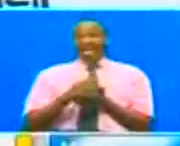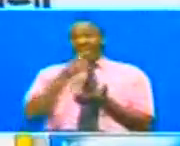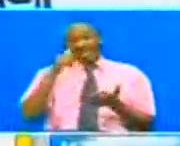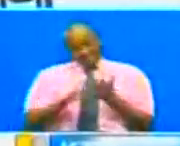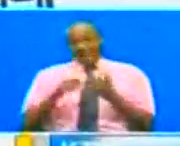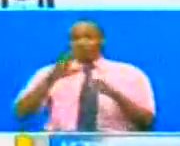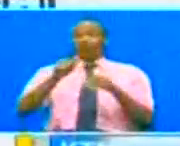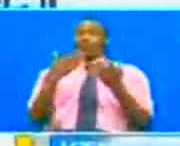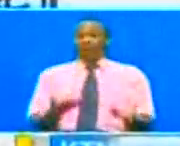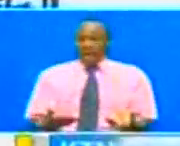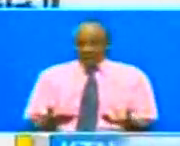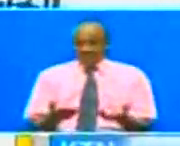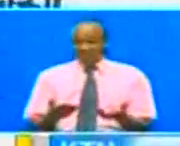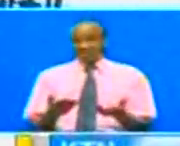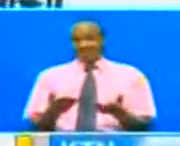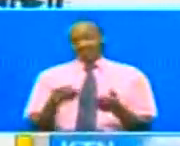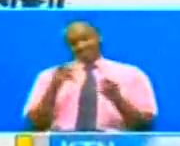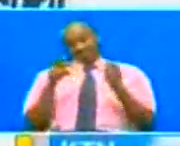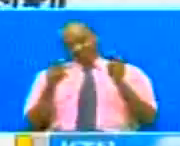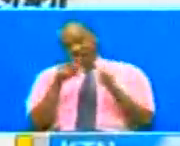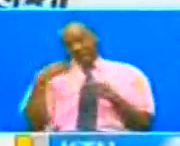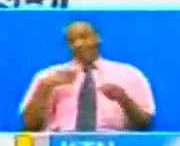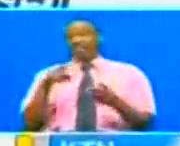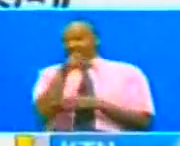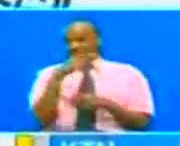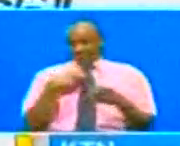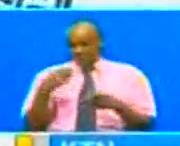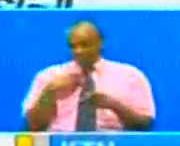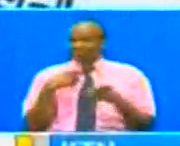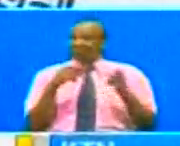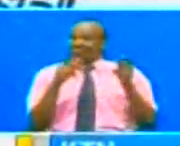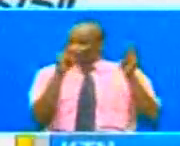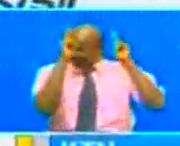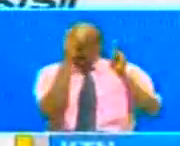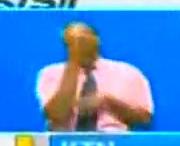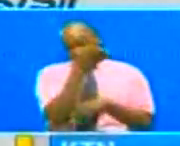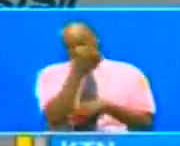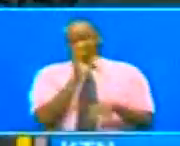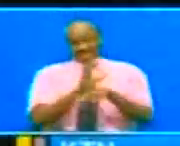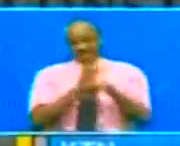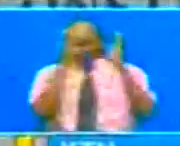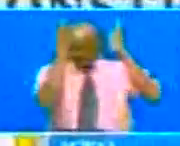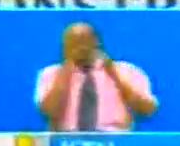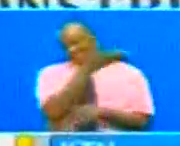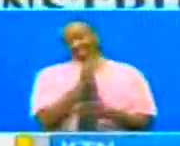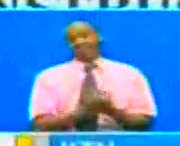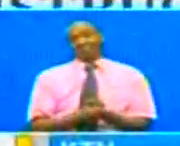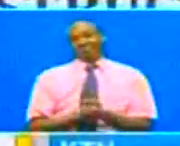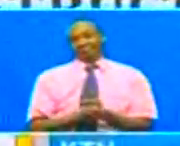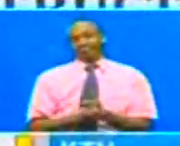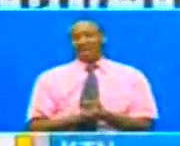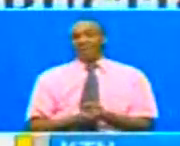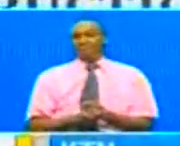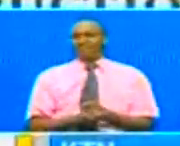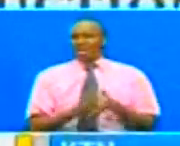must originate from a parish that is in need of a convent, a chapel, or a nursery school. The bishop,